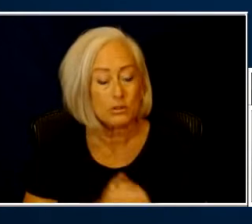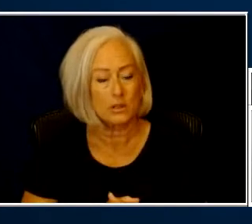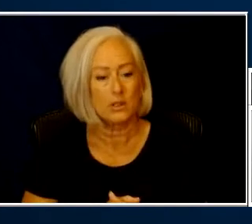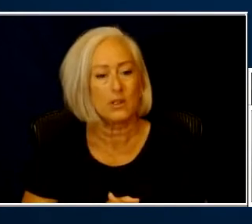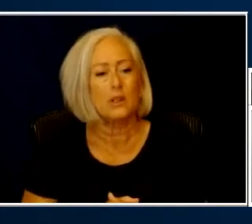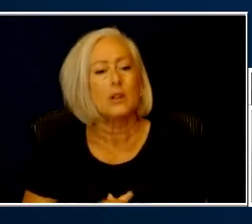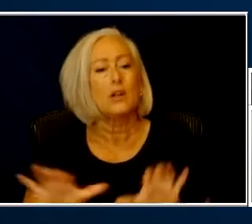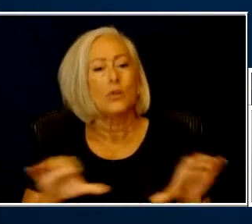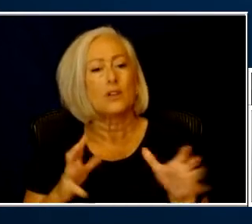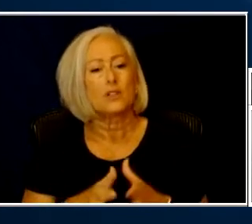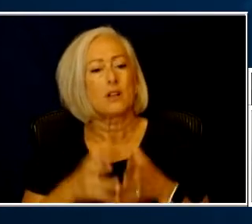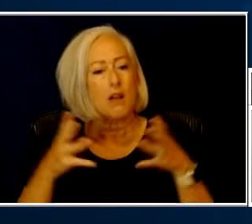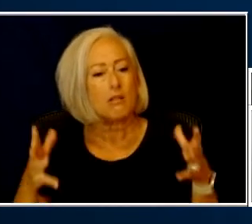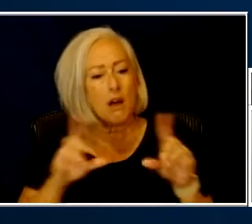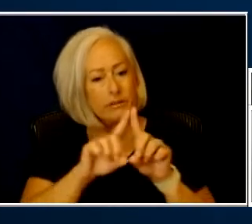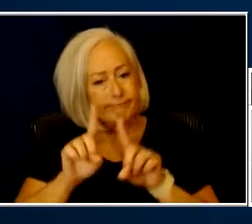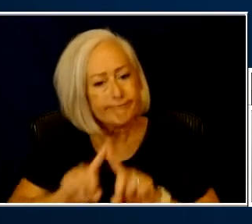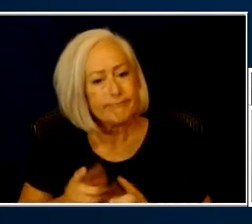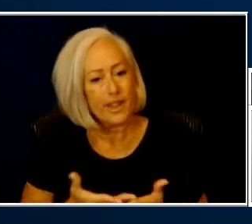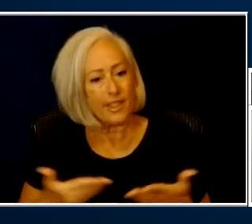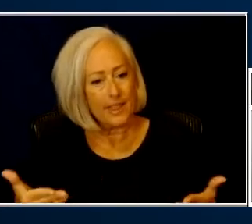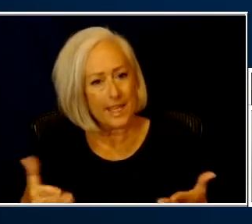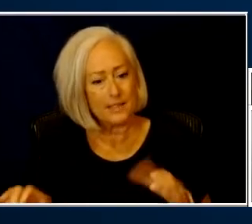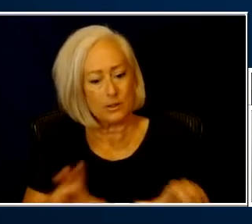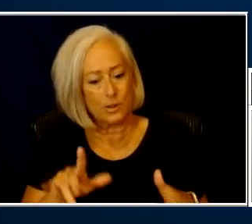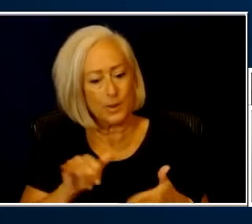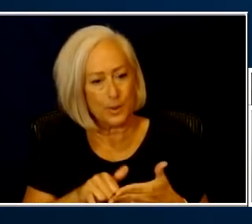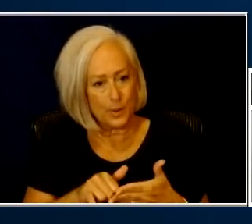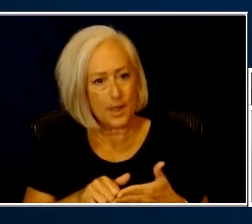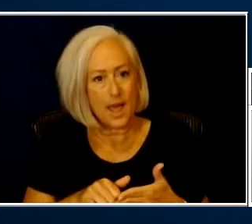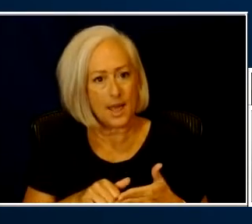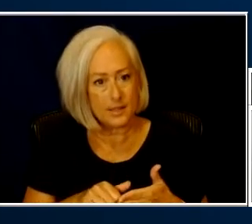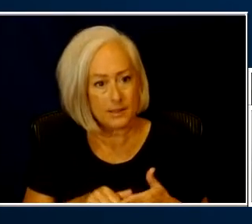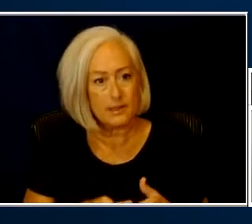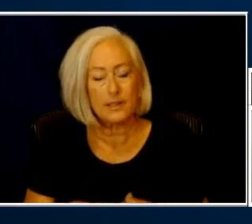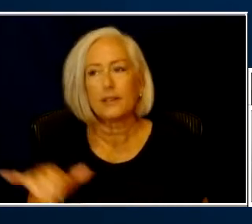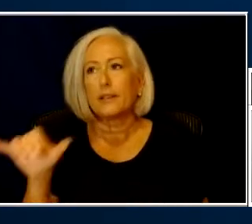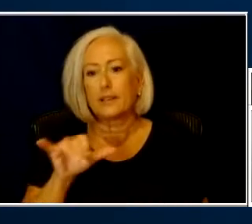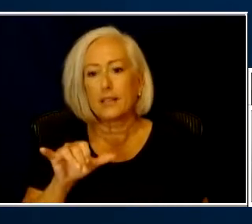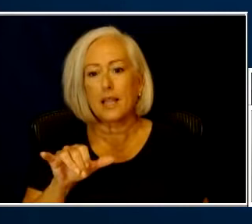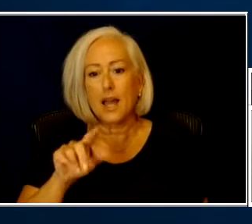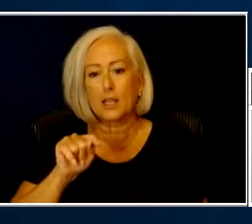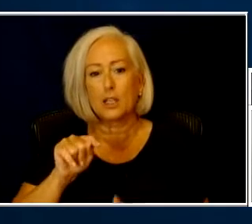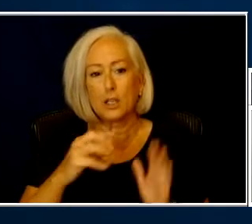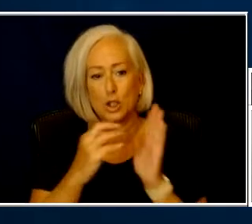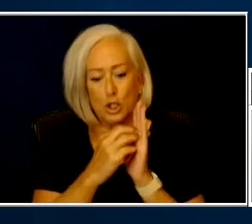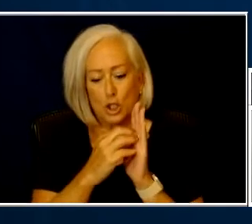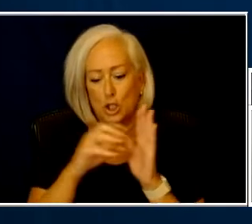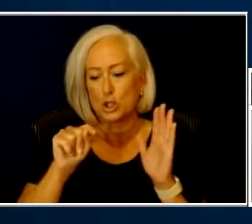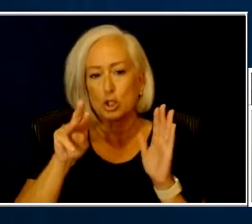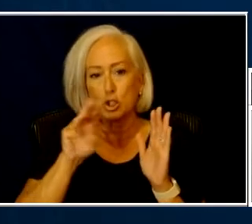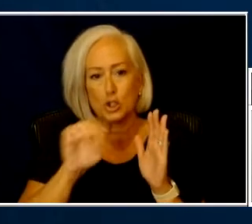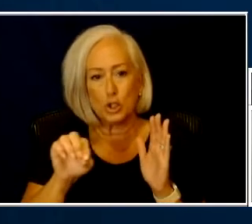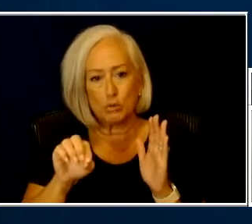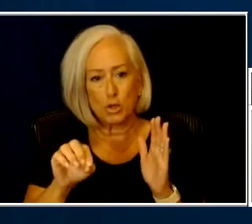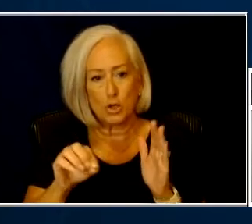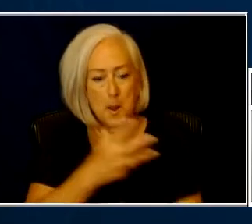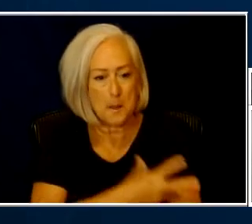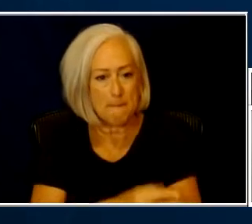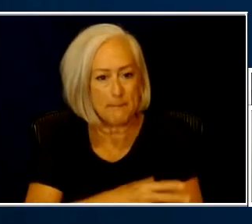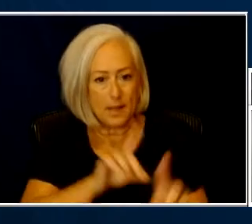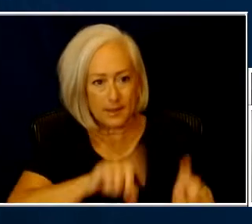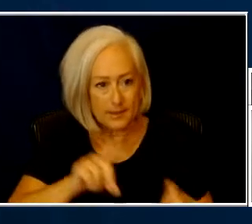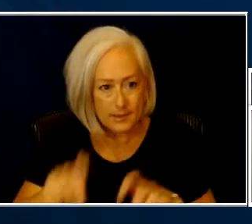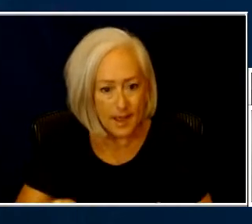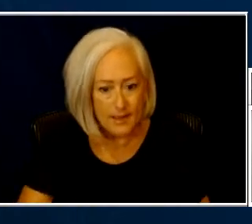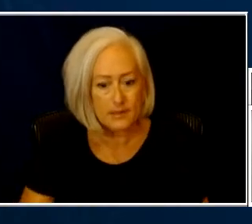things to try and do that. Tumor marker testing in the blood, serial ultrasound exams, and actually none